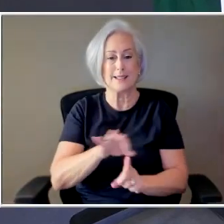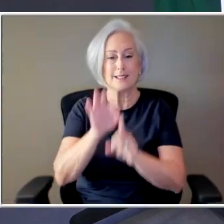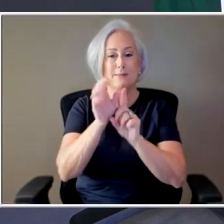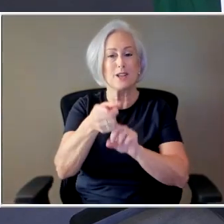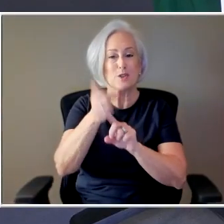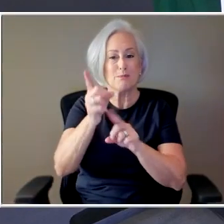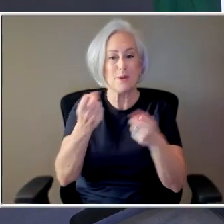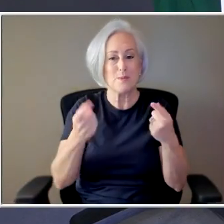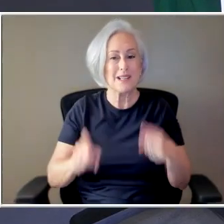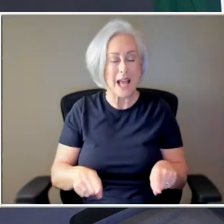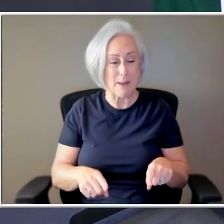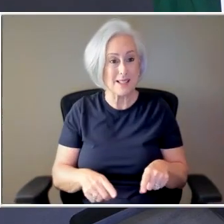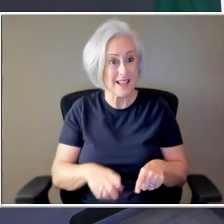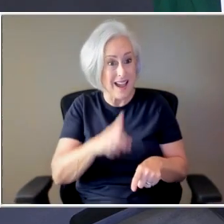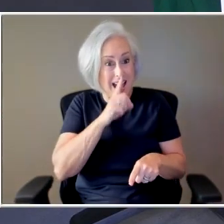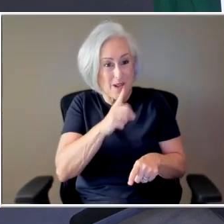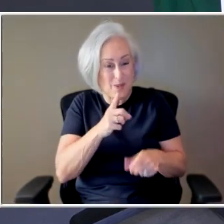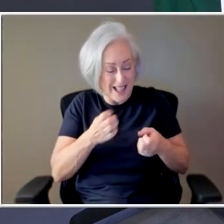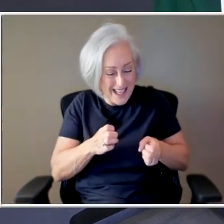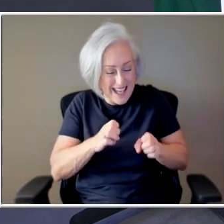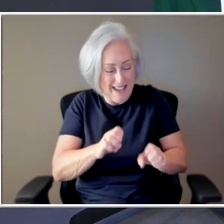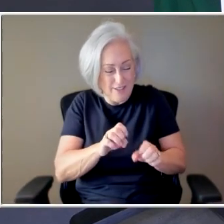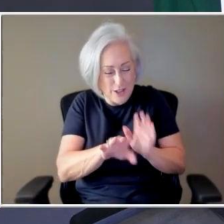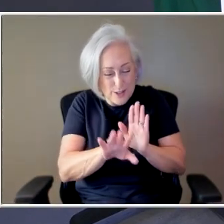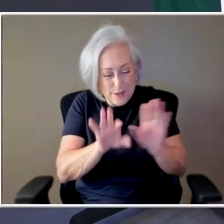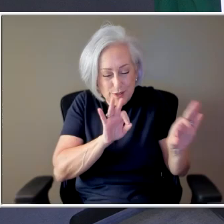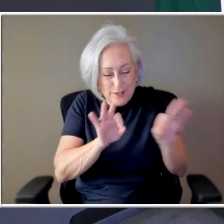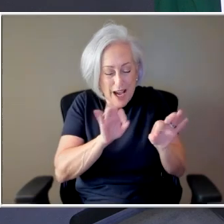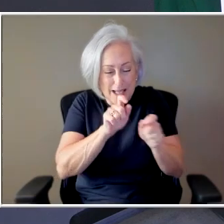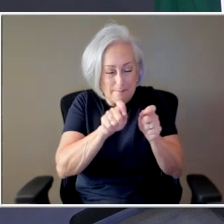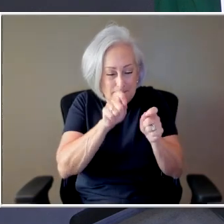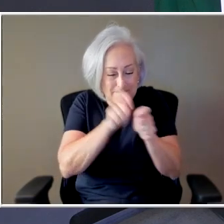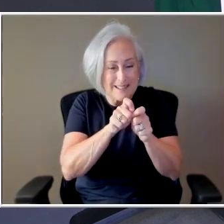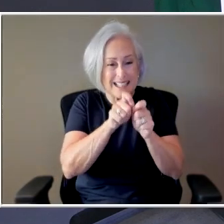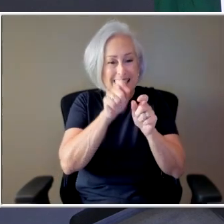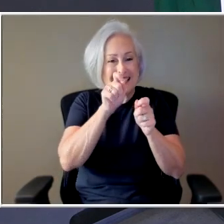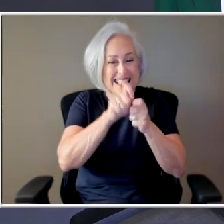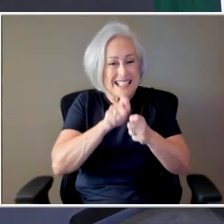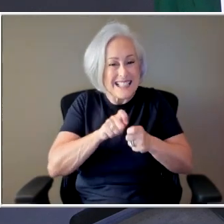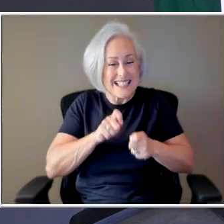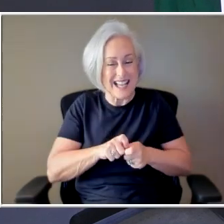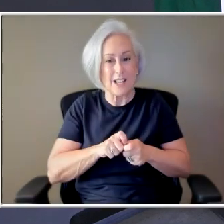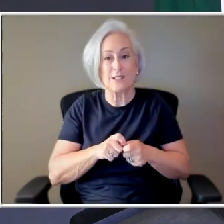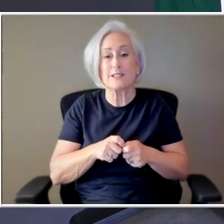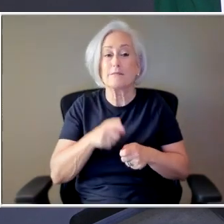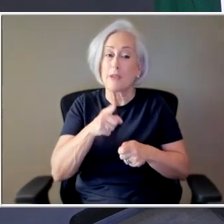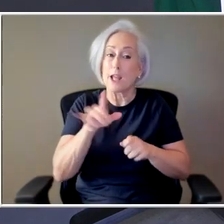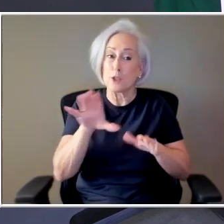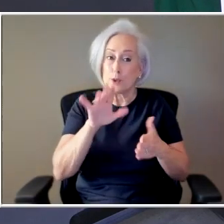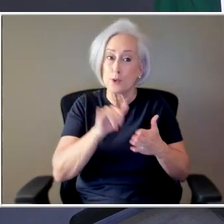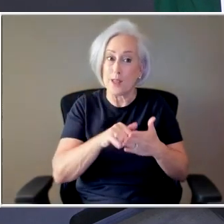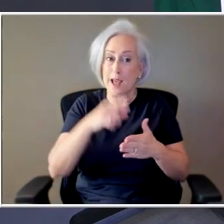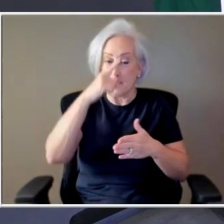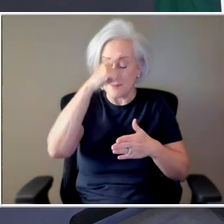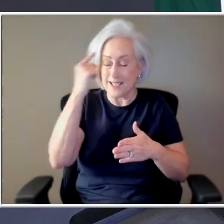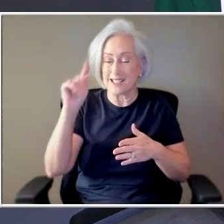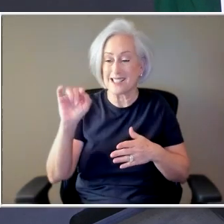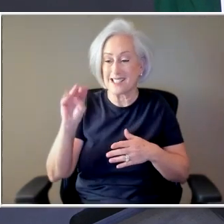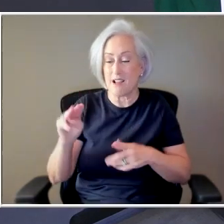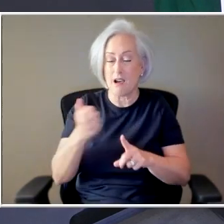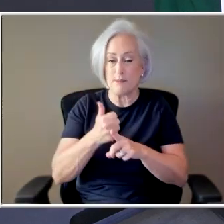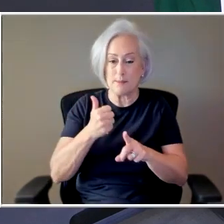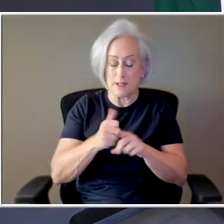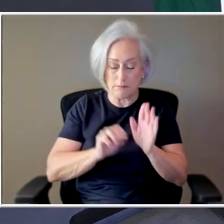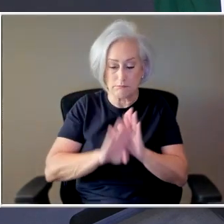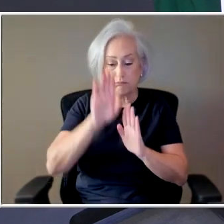the effort to find those little details Yes. that make it so special. Yeah. And you did that because Tom went through so many ups and downs